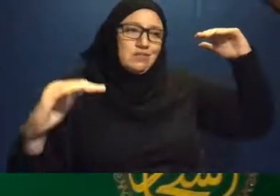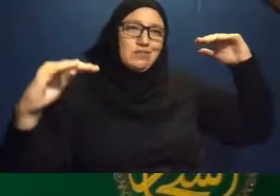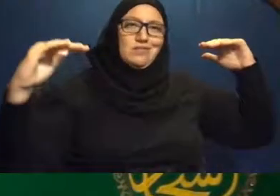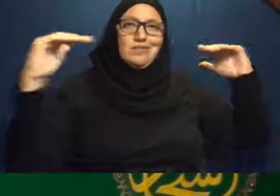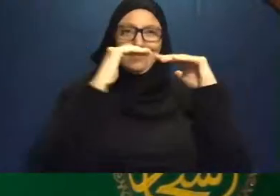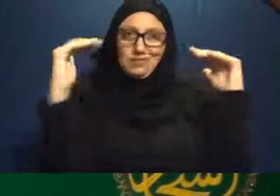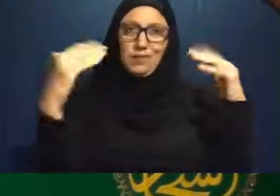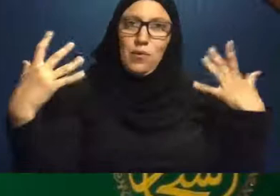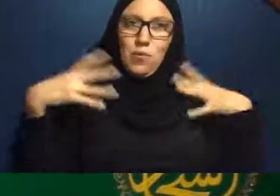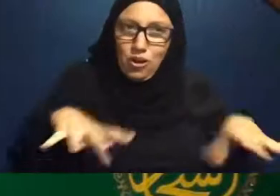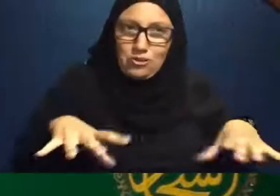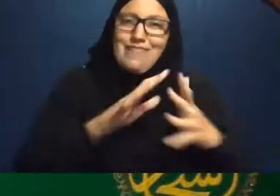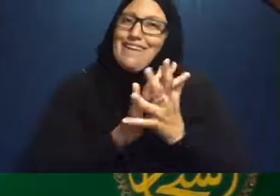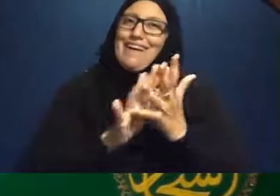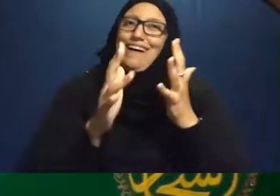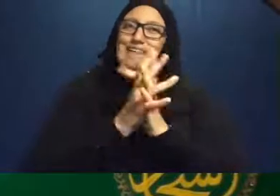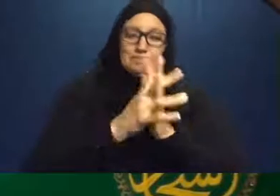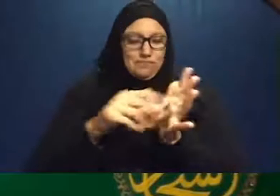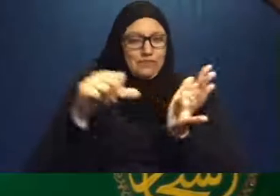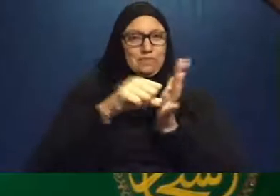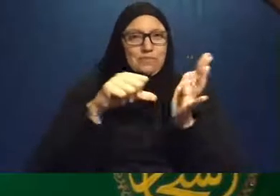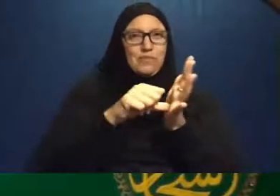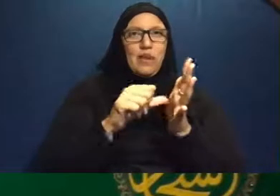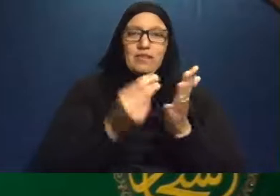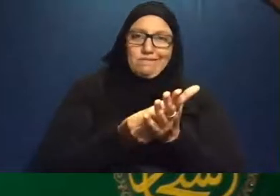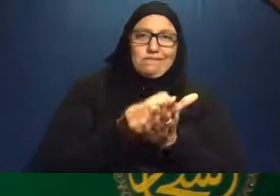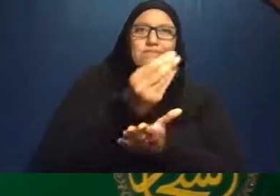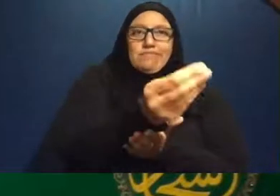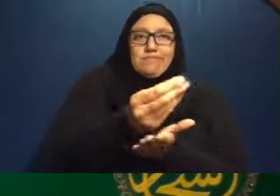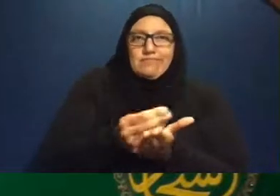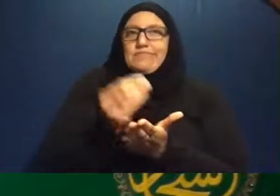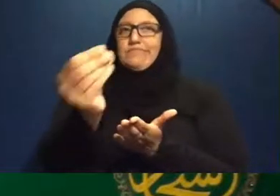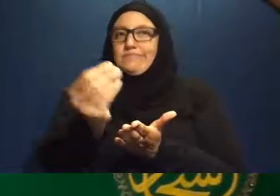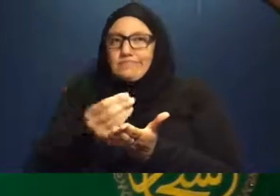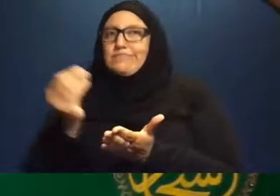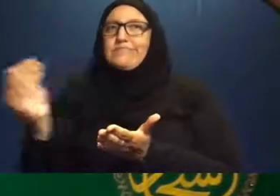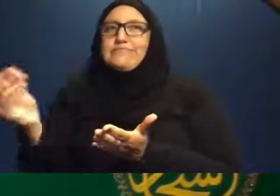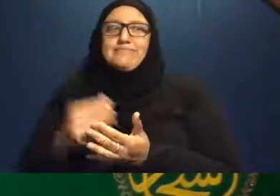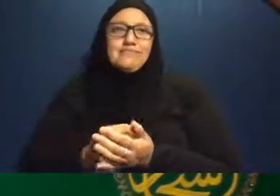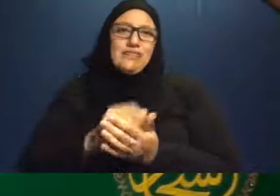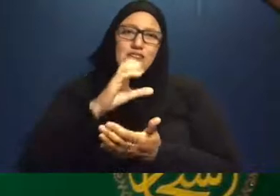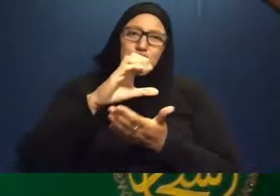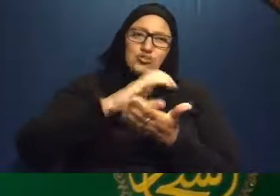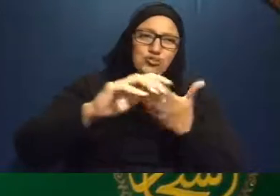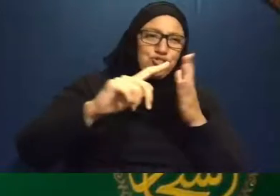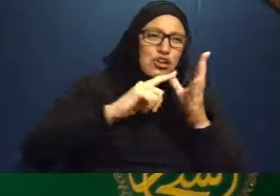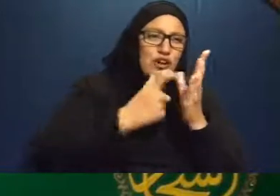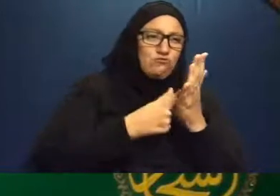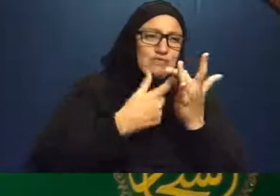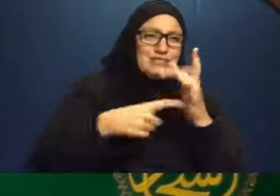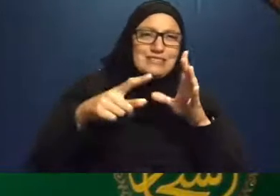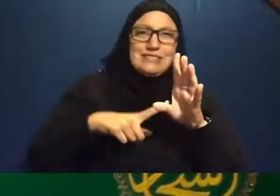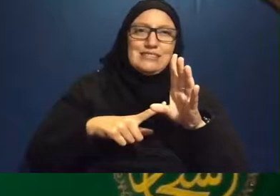one of the ways to bridge the gap is this fiscal contribution that we call it donation,